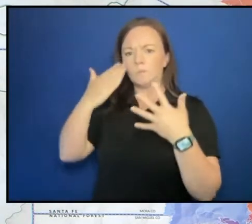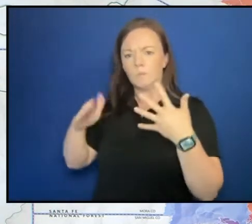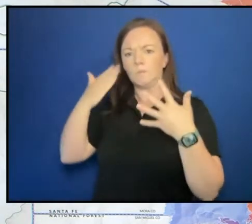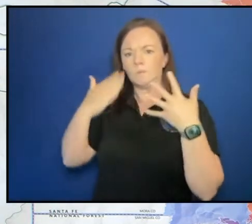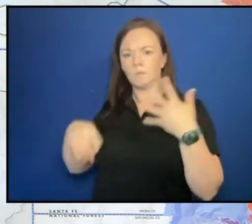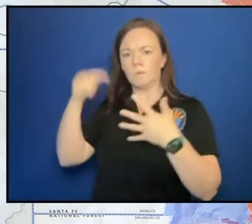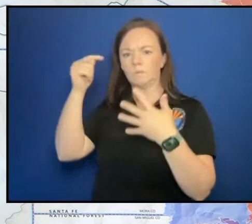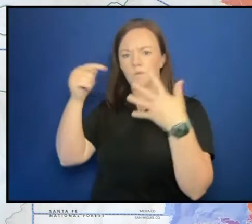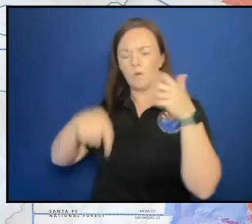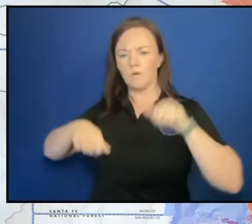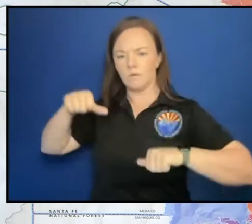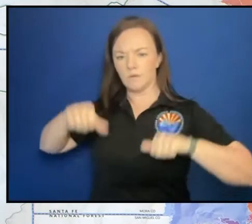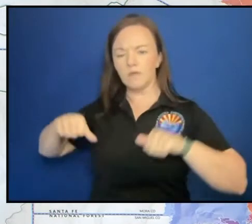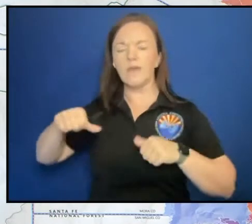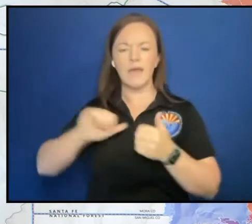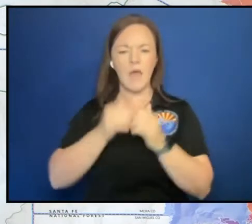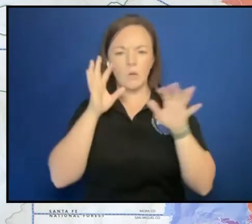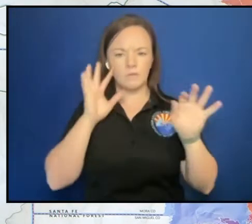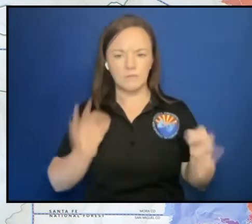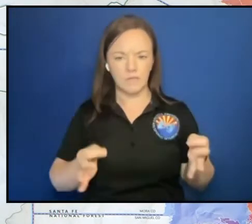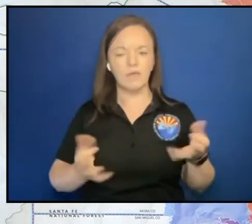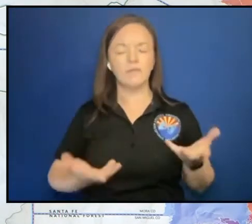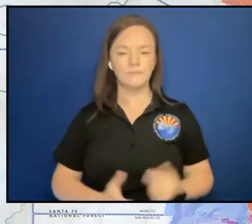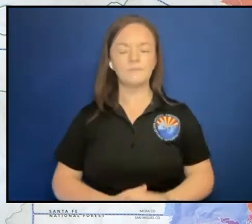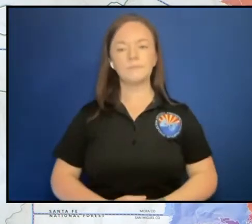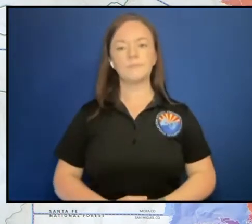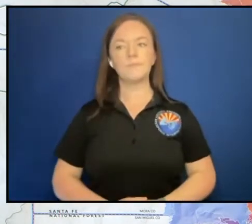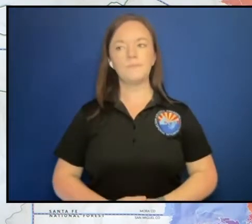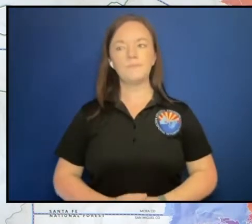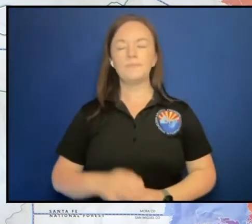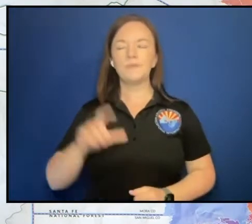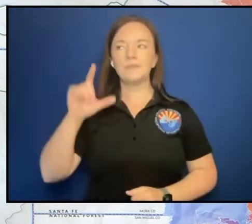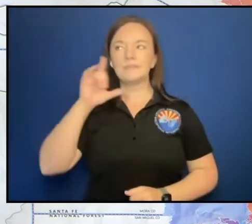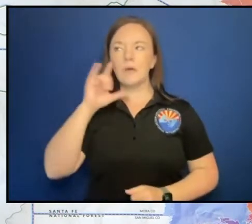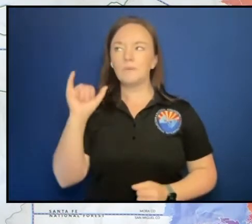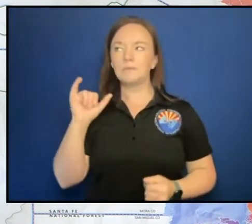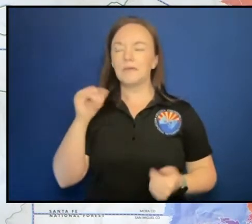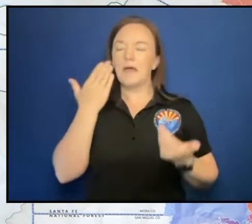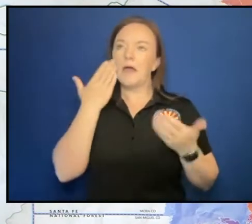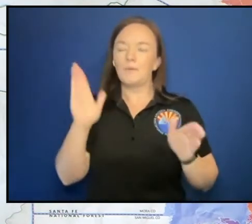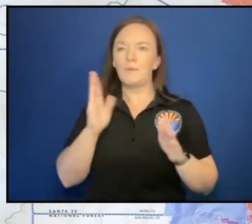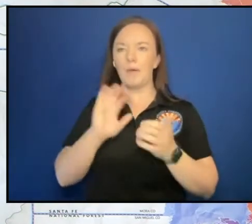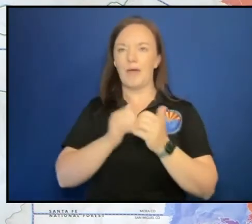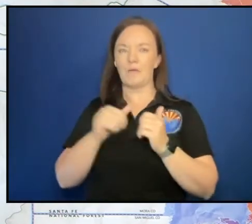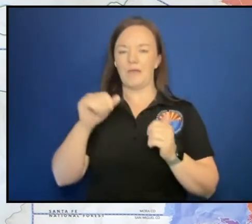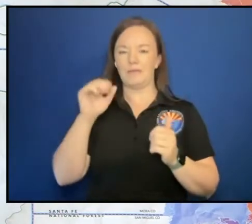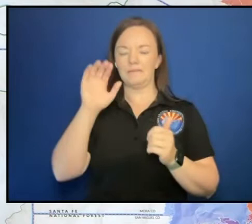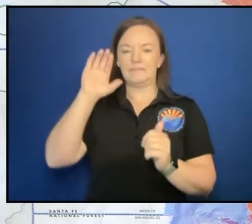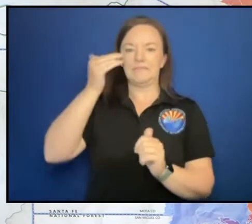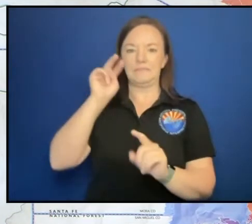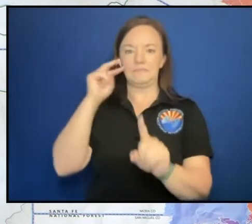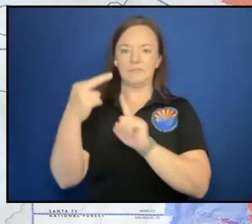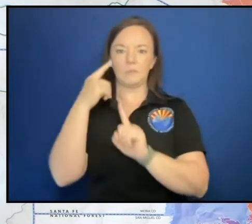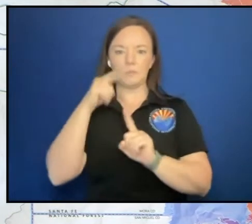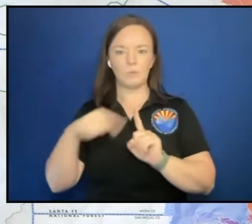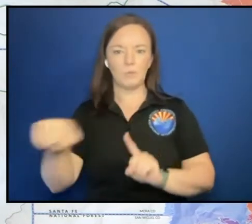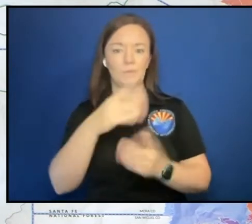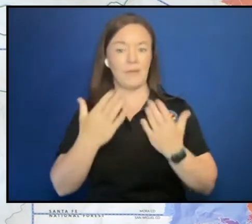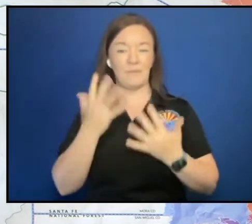that, it sounds, I don't know what it sounds like actually. It sounds kind of vague when I say it like